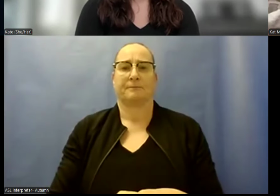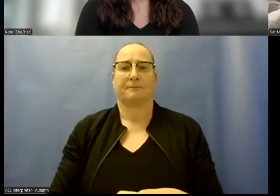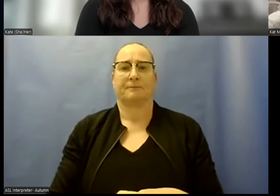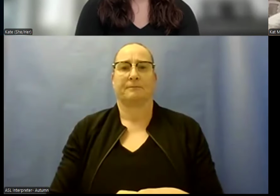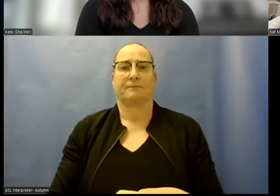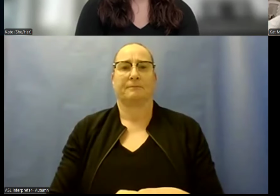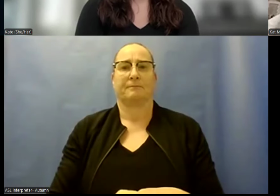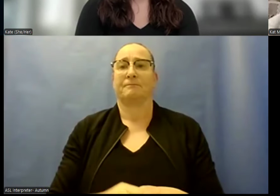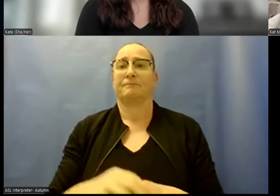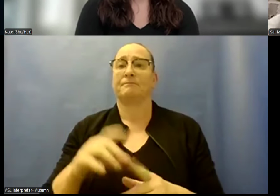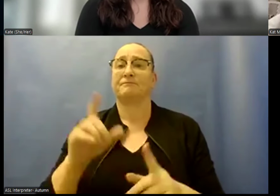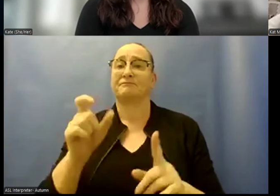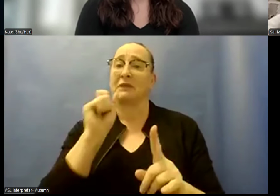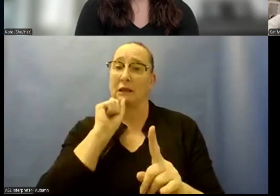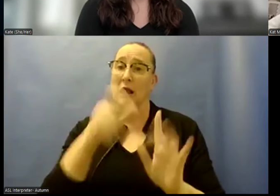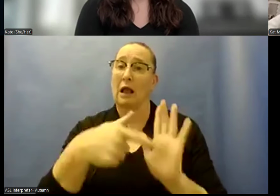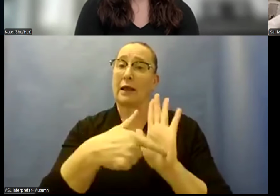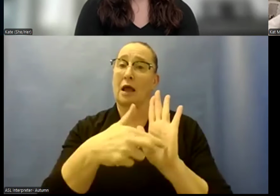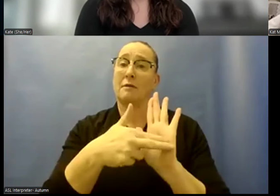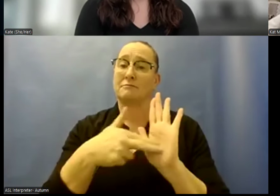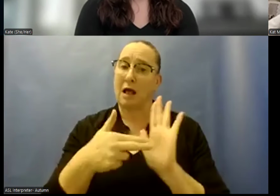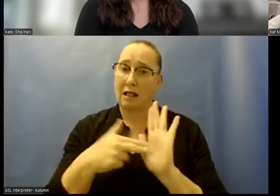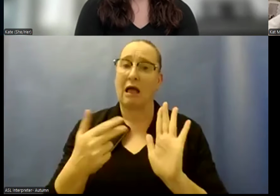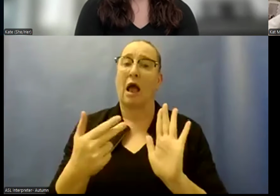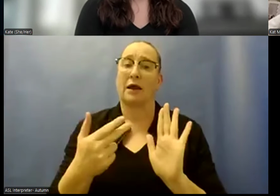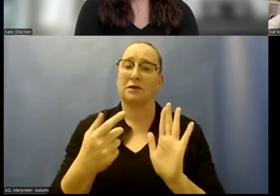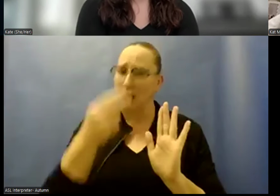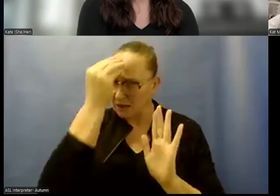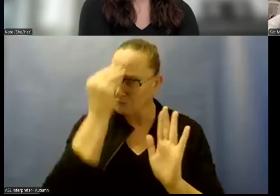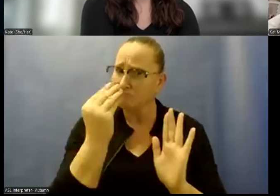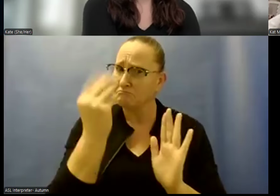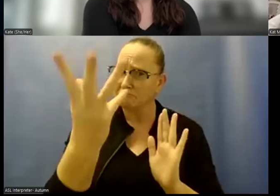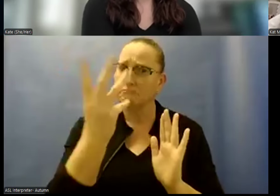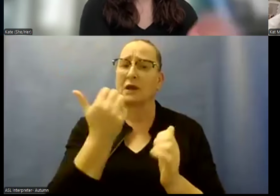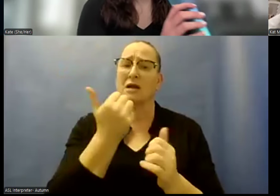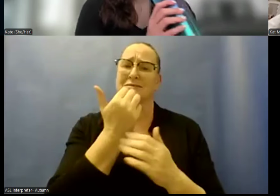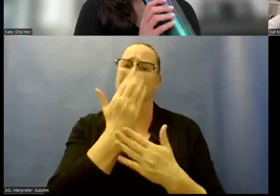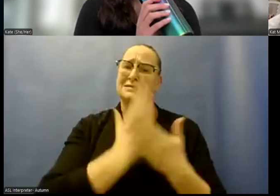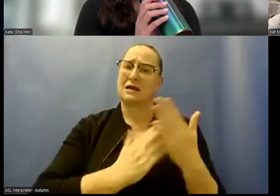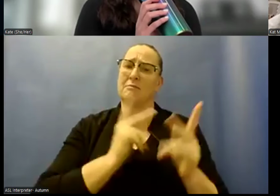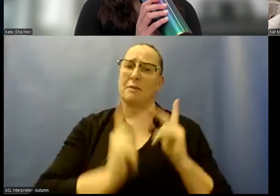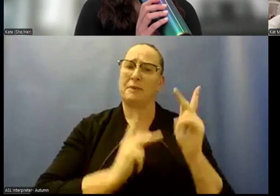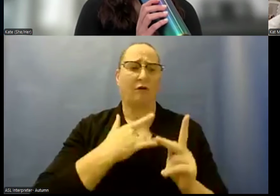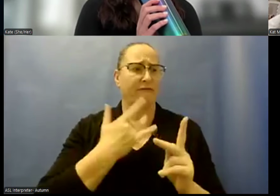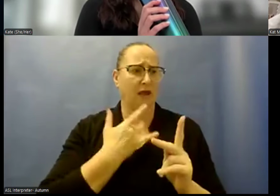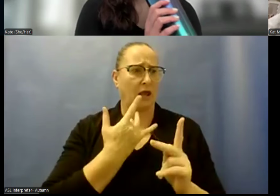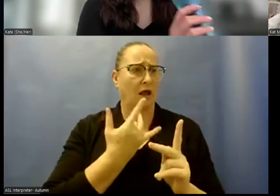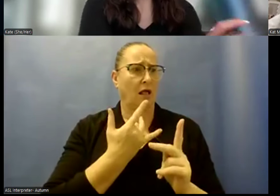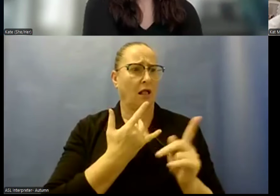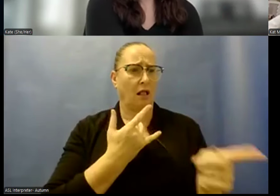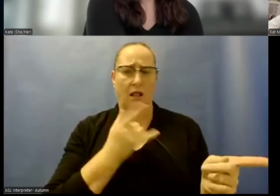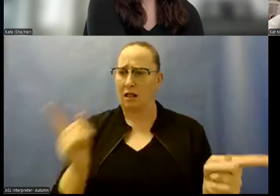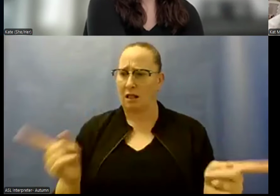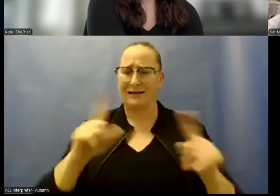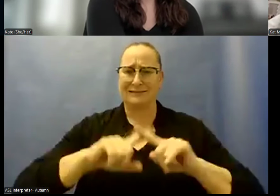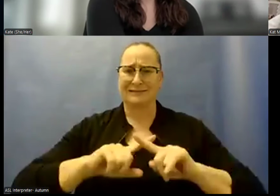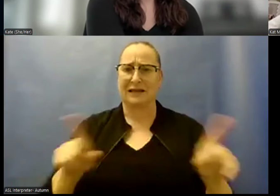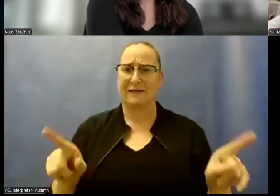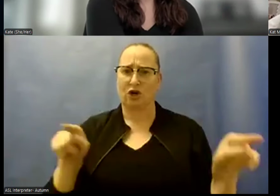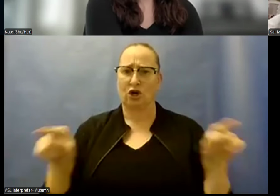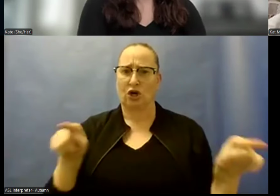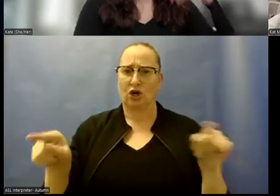I like you highlighting that some people feel different about certain boundaries because that just comes back to the individualism and the uniqueness